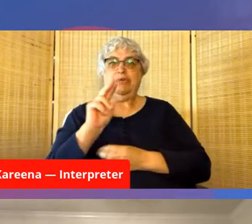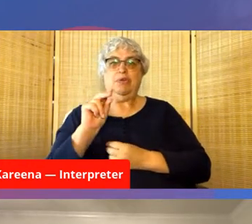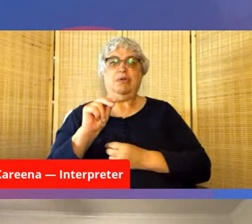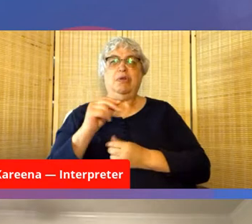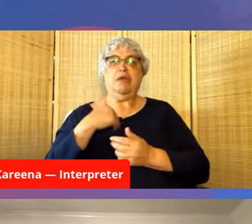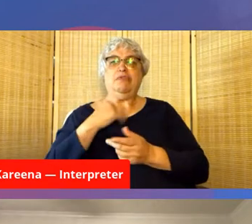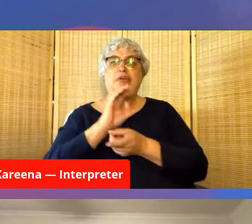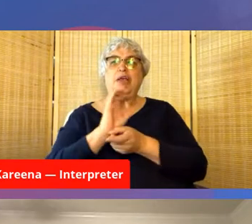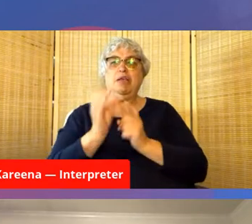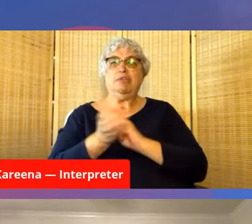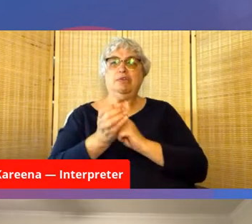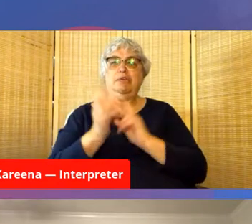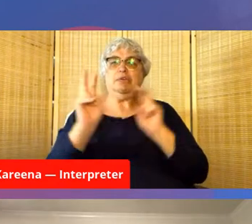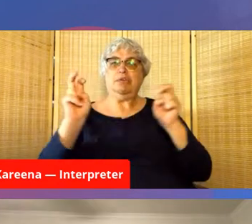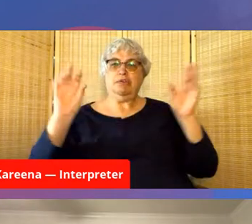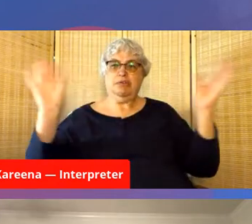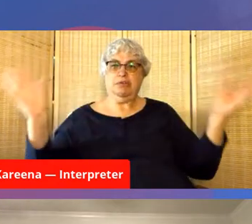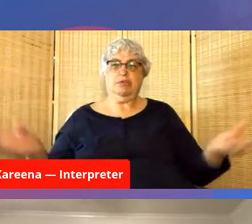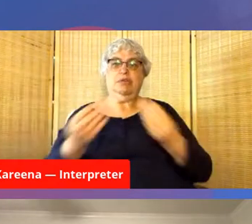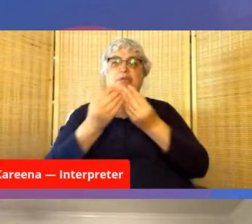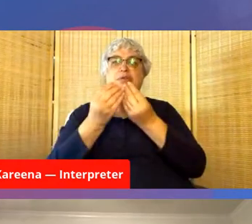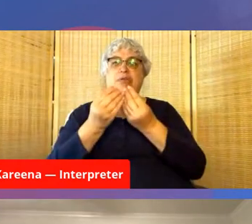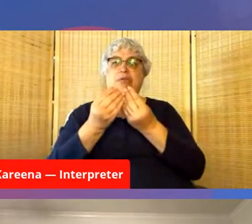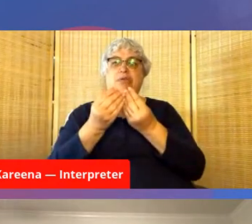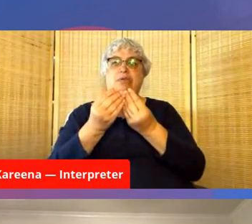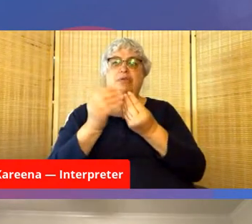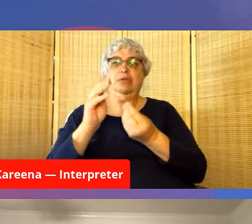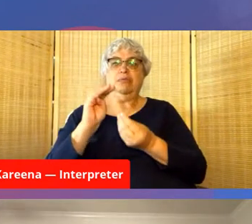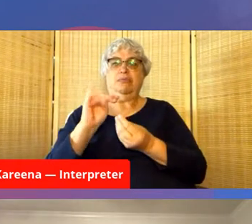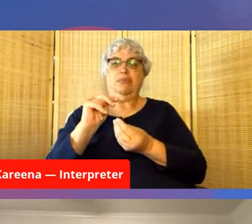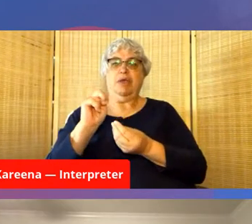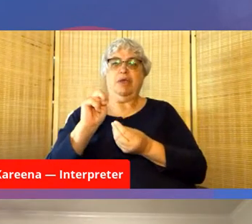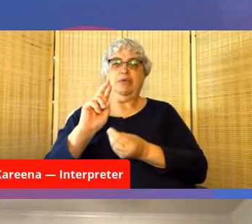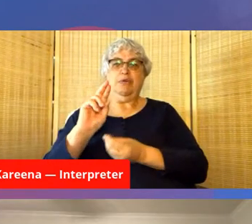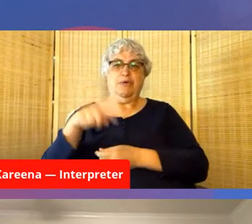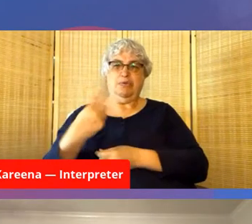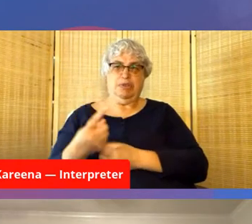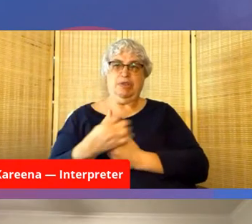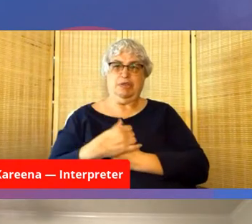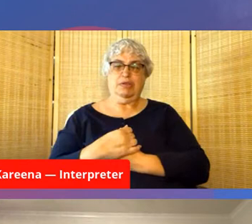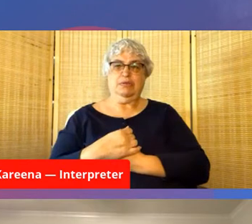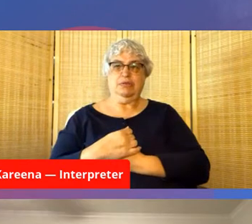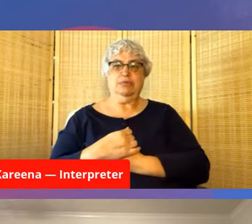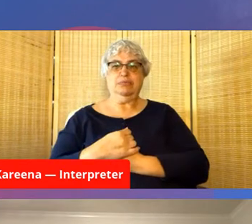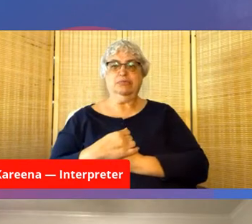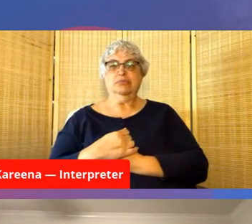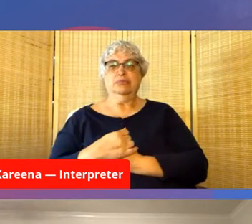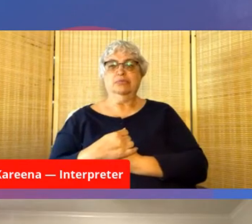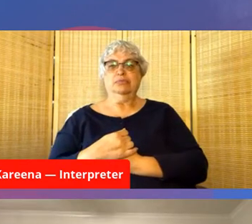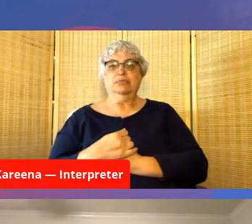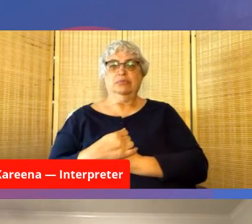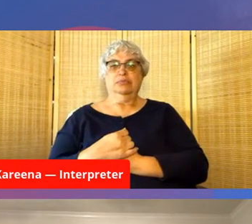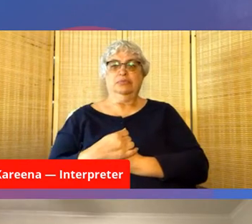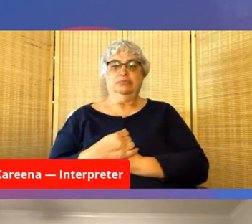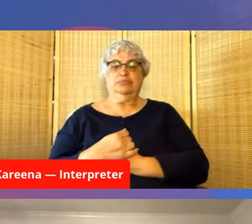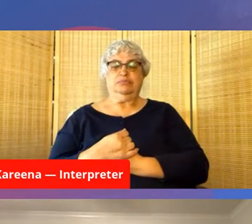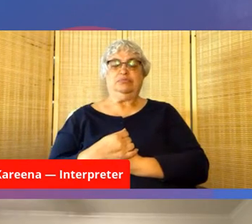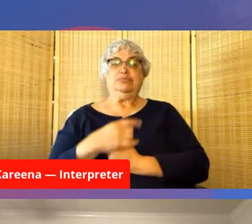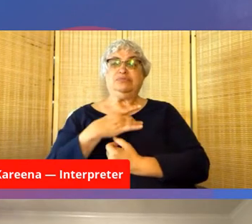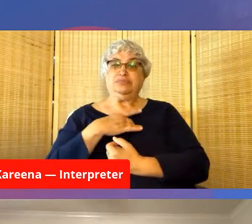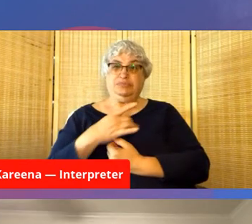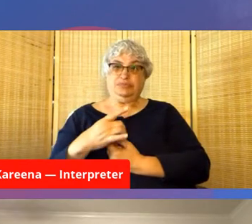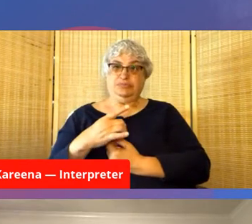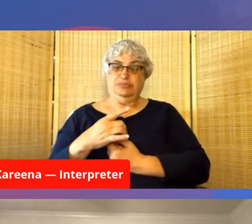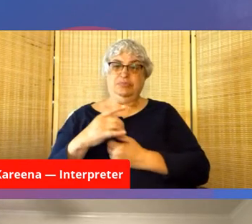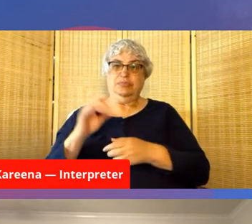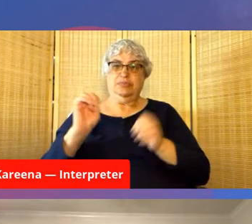cultures that get married to music in minor. Mm-hmm. And I'm part of an interesting experiment